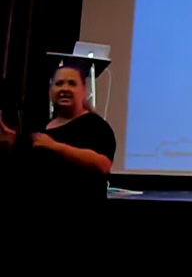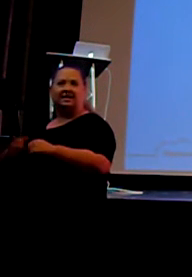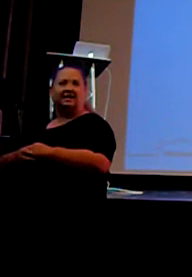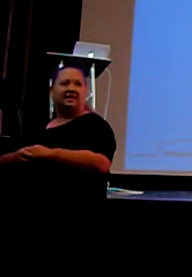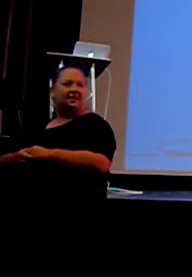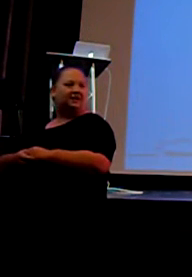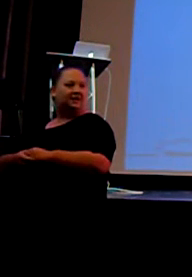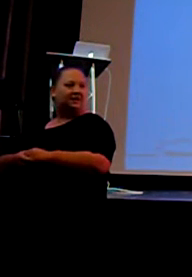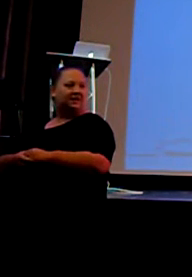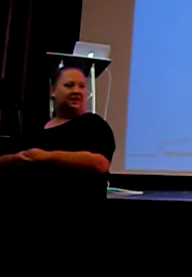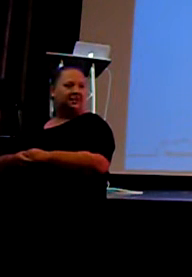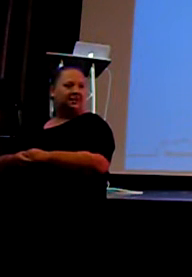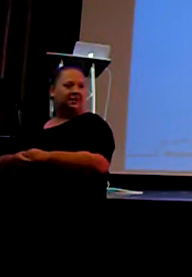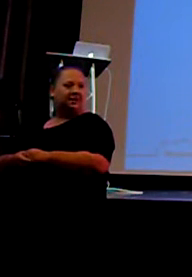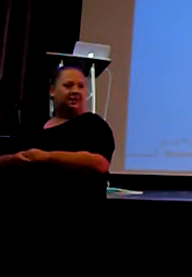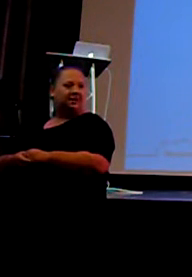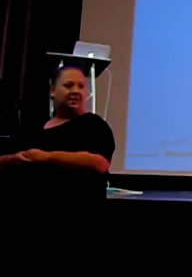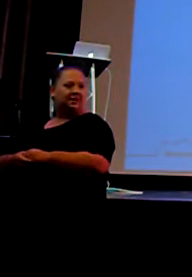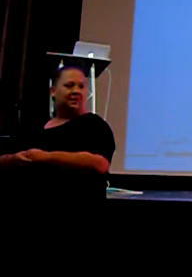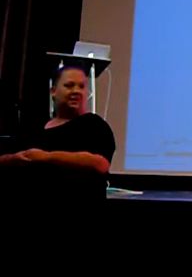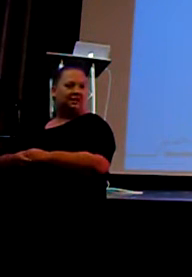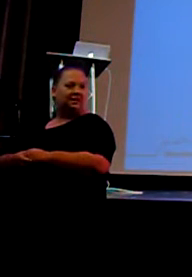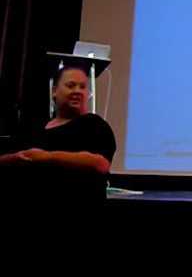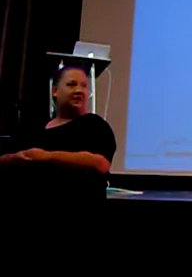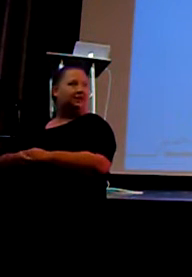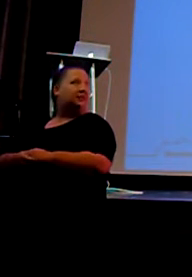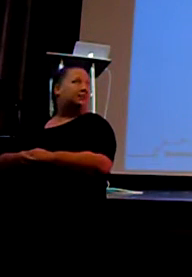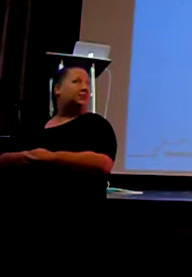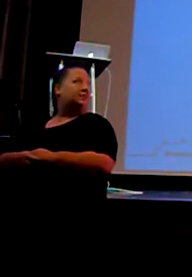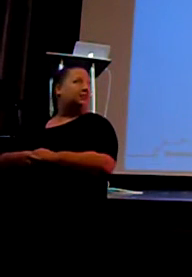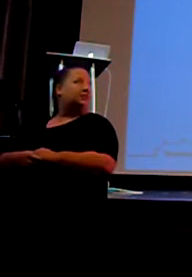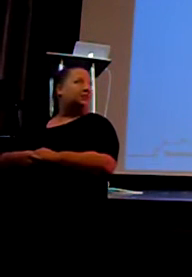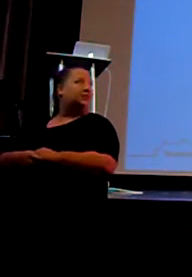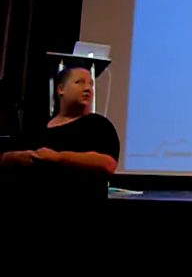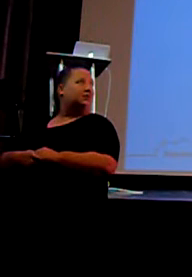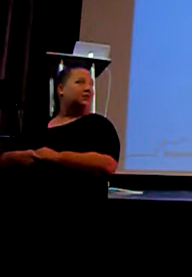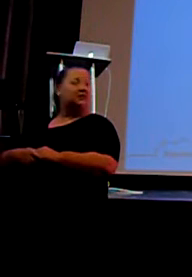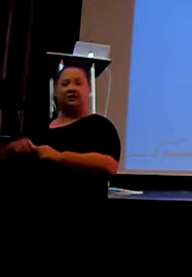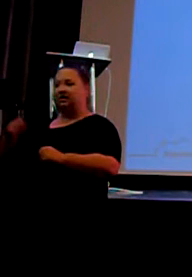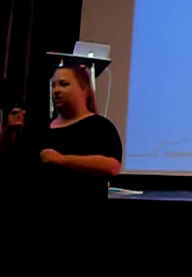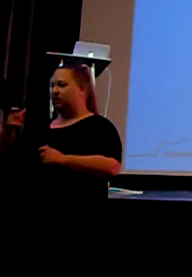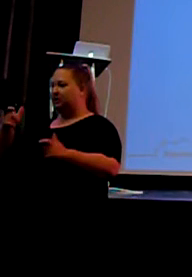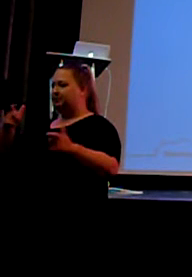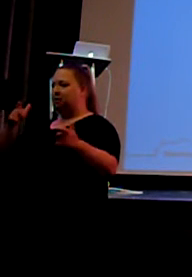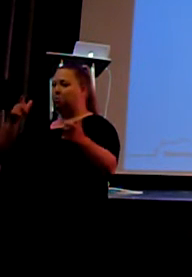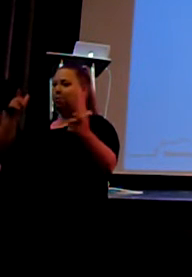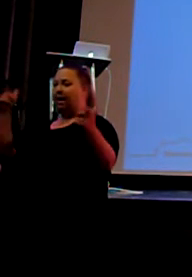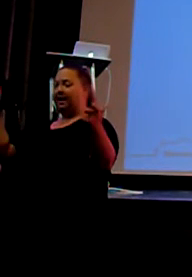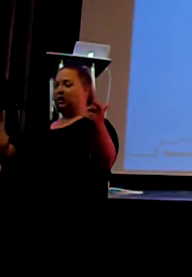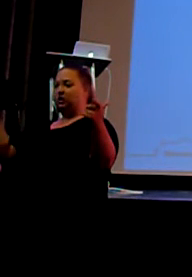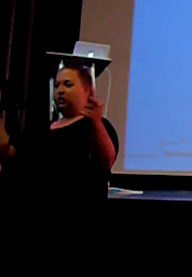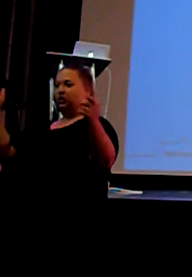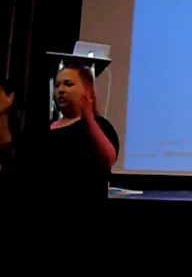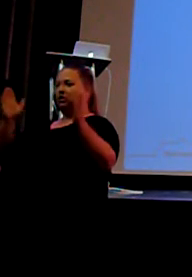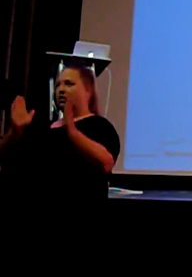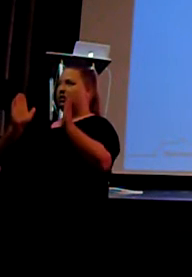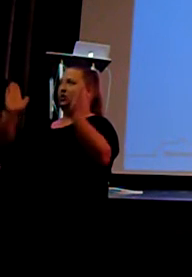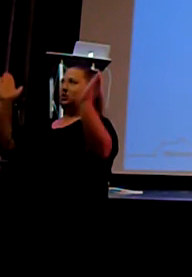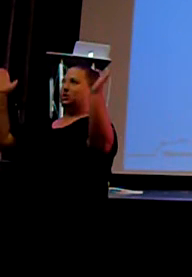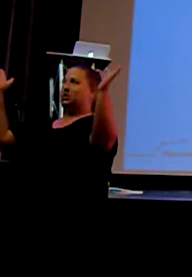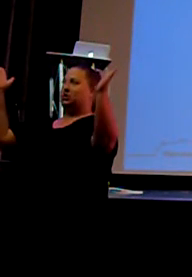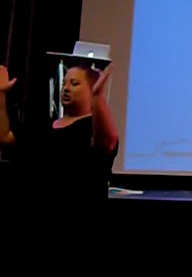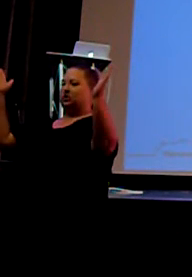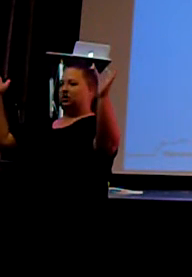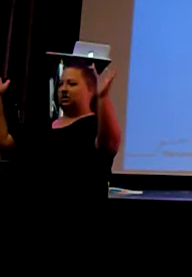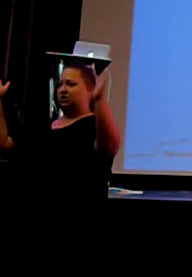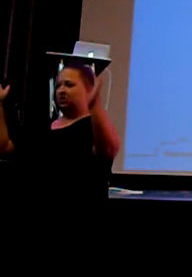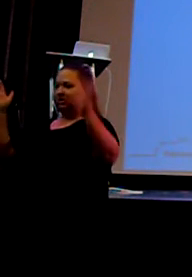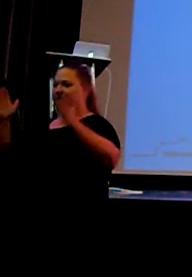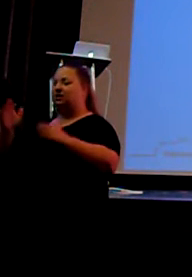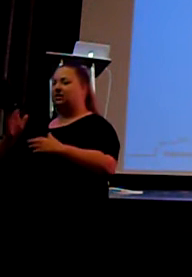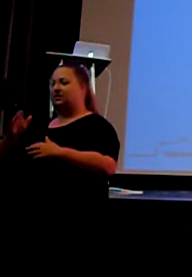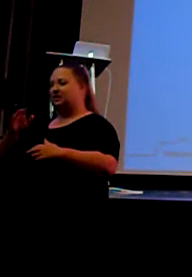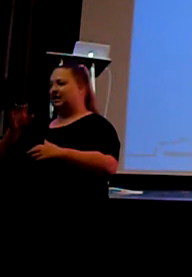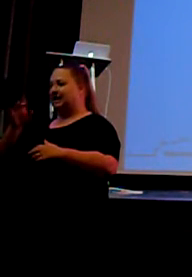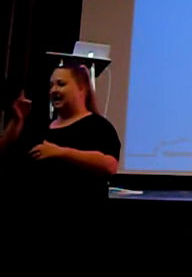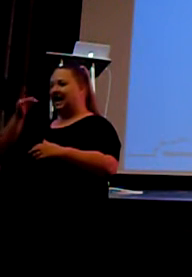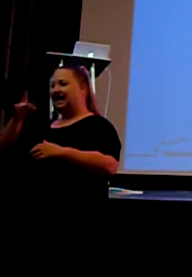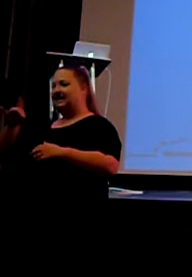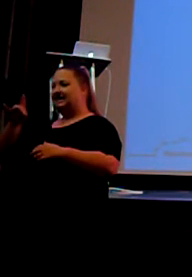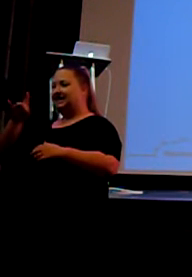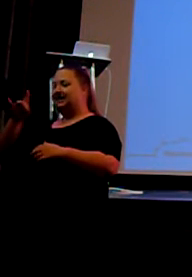And of course, she's a bit wider up in the superstructure, so that's why the gross tonnage is about 1,800 tons